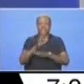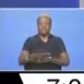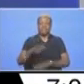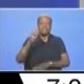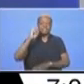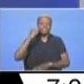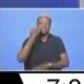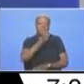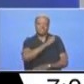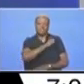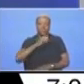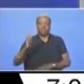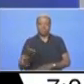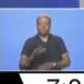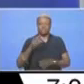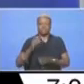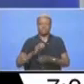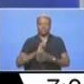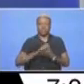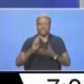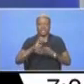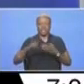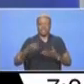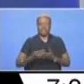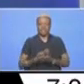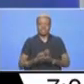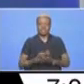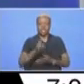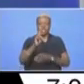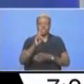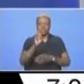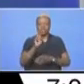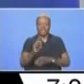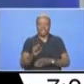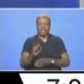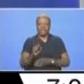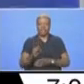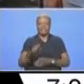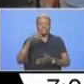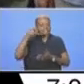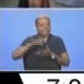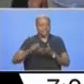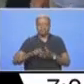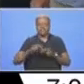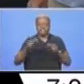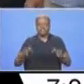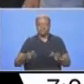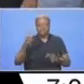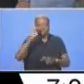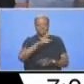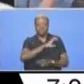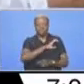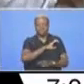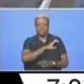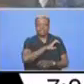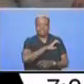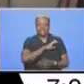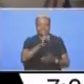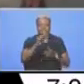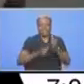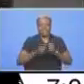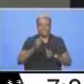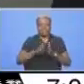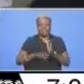welcome to the weekend edition of the Bahamas Tonight. U.N. Secretary General Antonio Gutierrez got a full tour and assessment of the damage